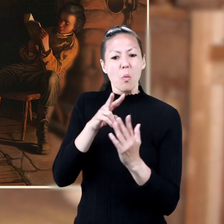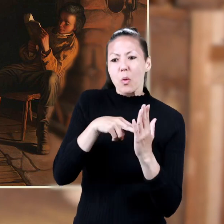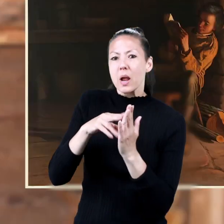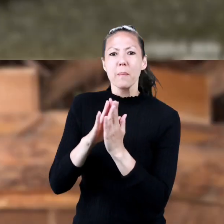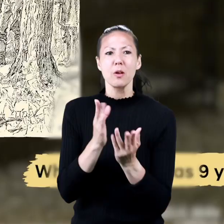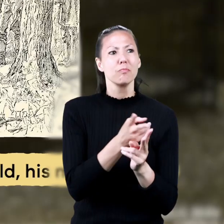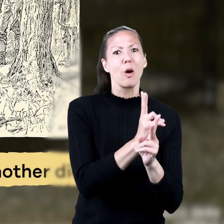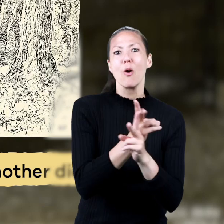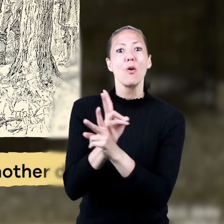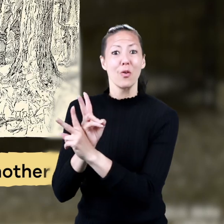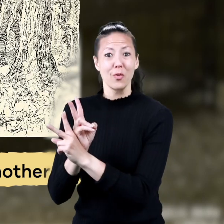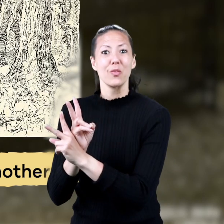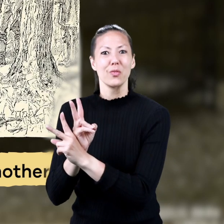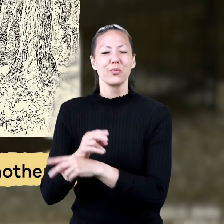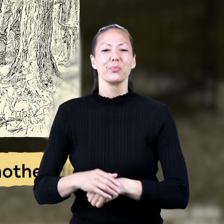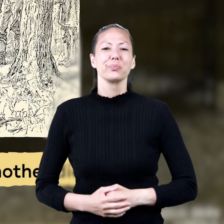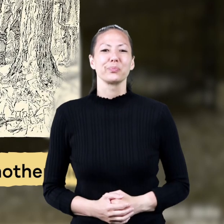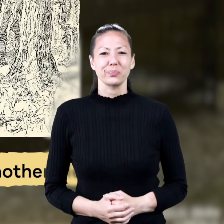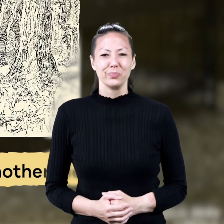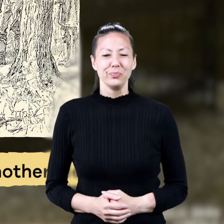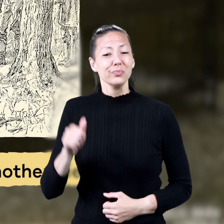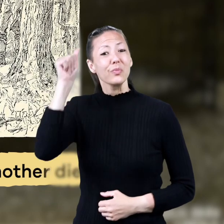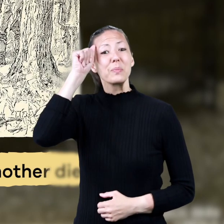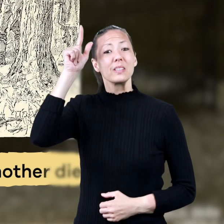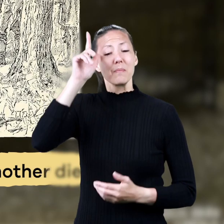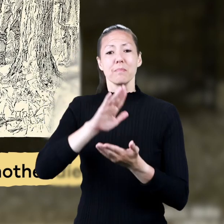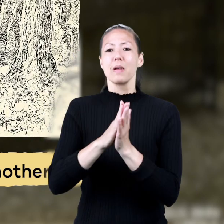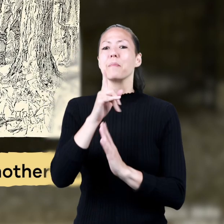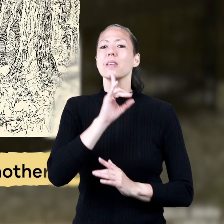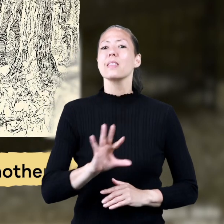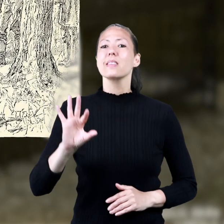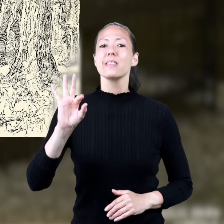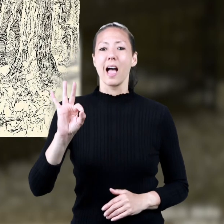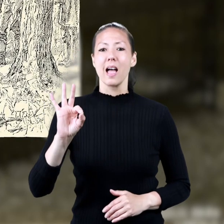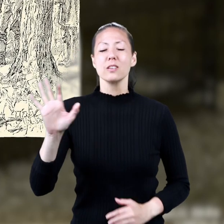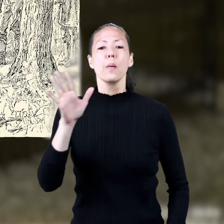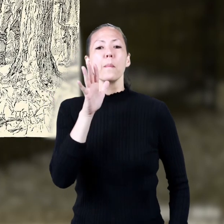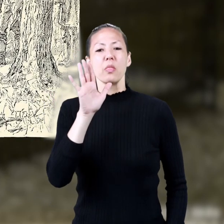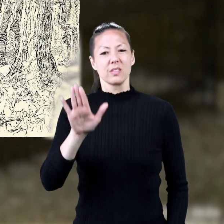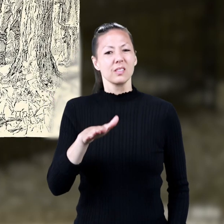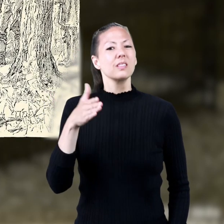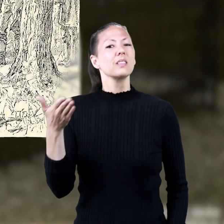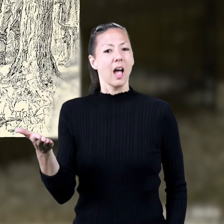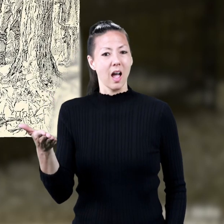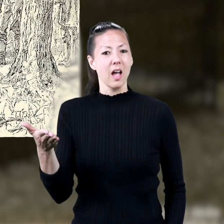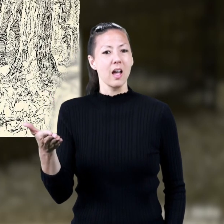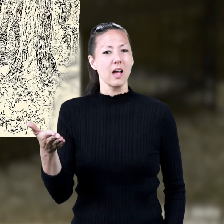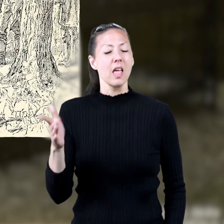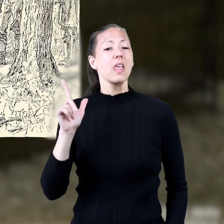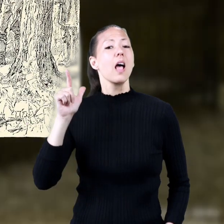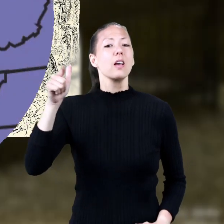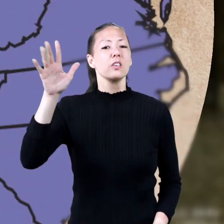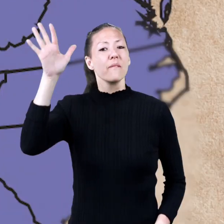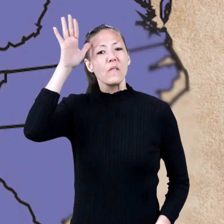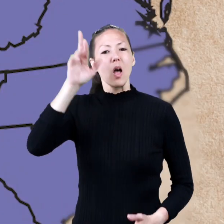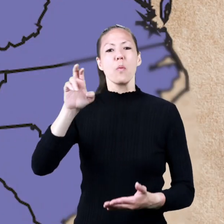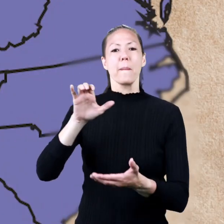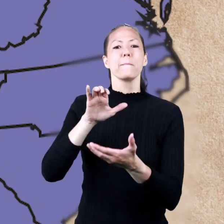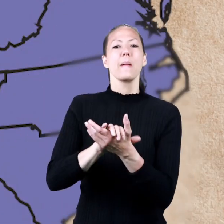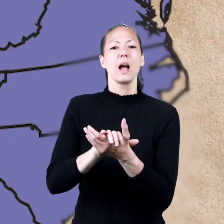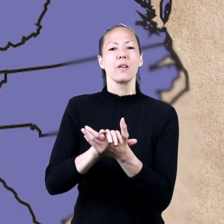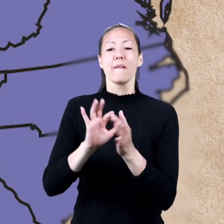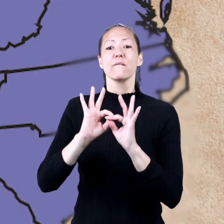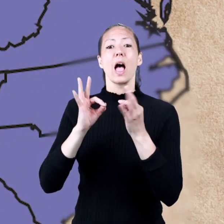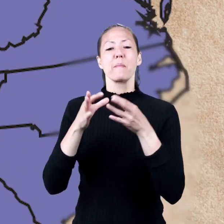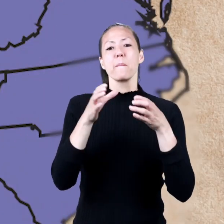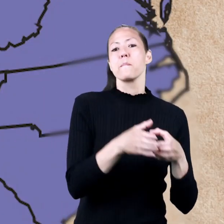he could borrow. When Lincoln was 9 years old, his mother died. Later, his father remarried and moved the